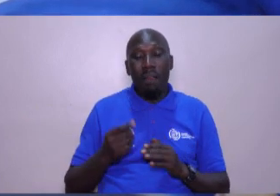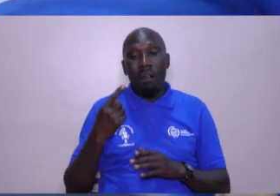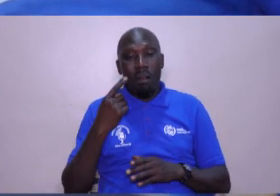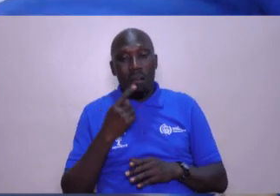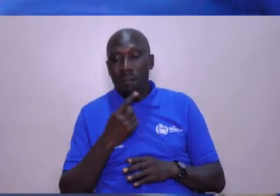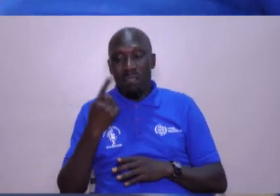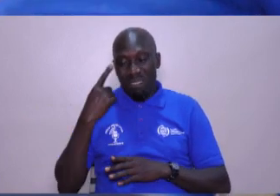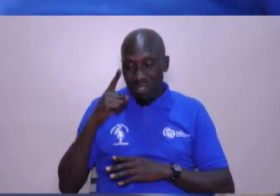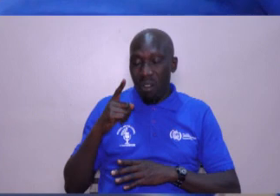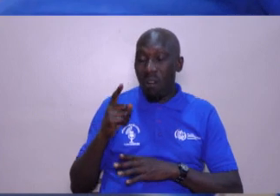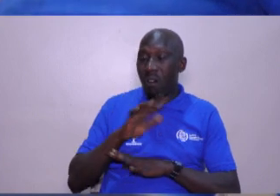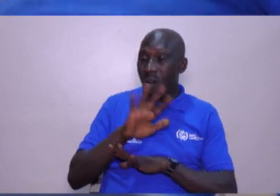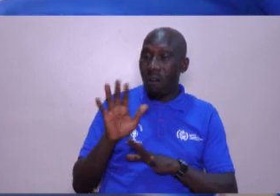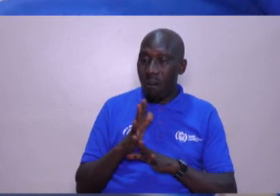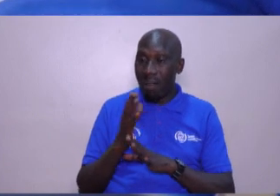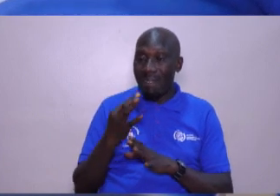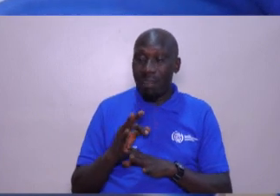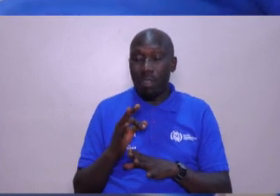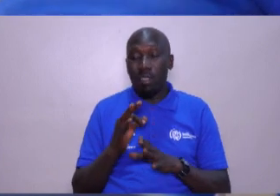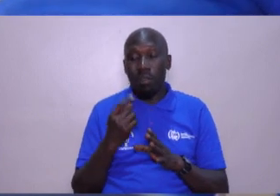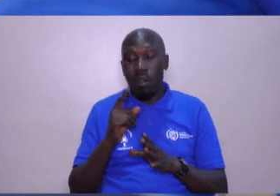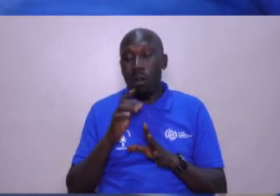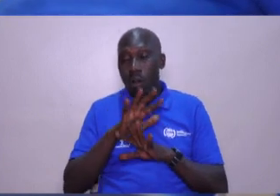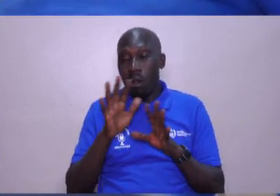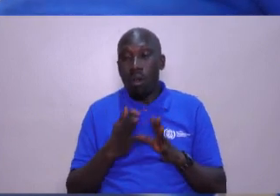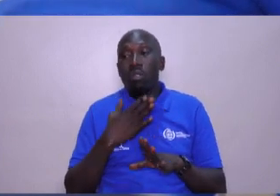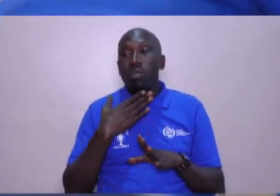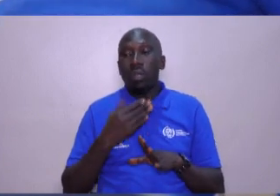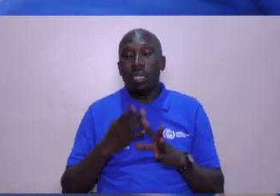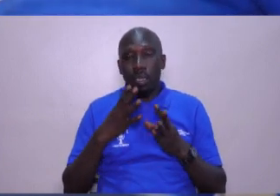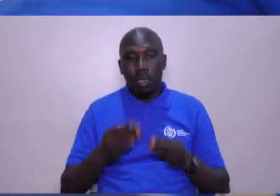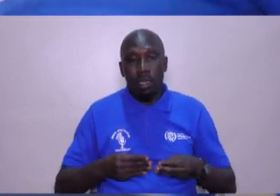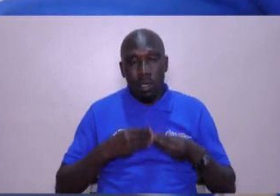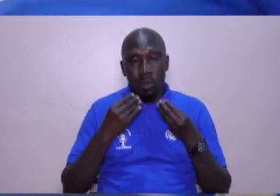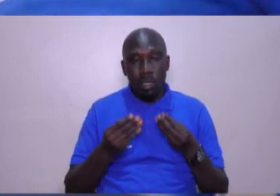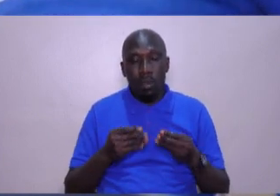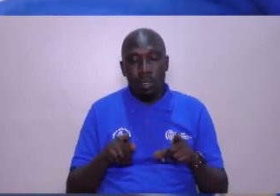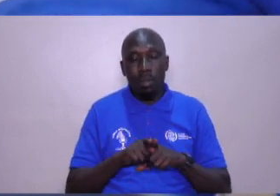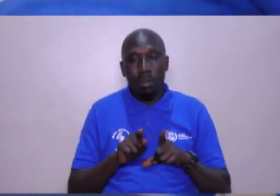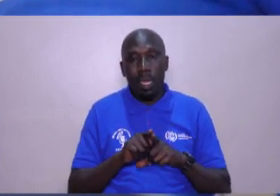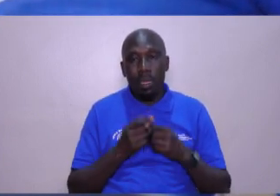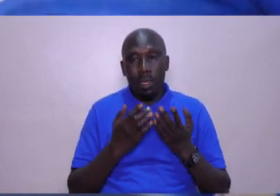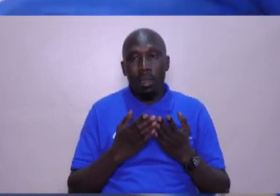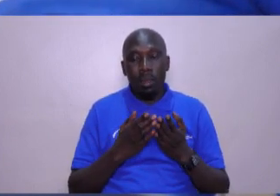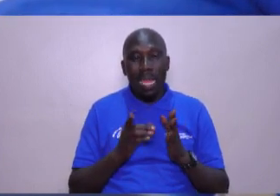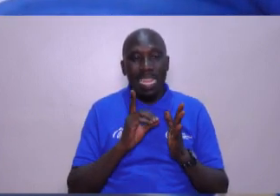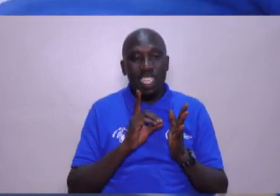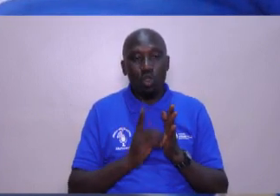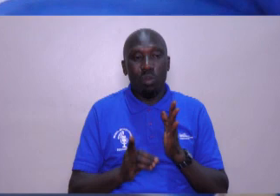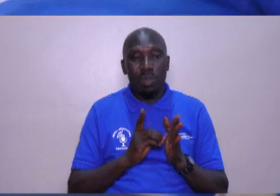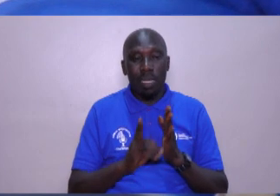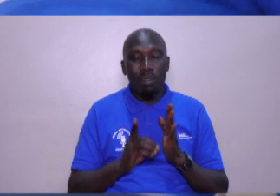It's for all. If it's for all, we need to give a descriptive text.